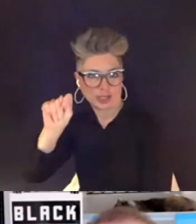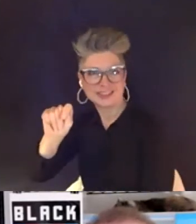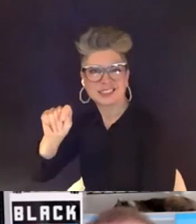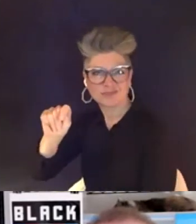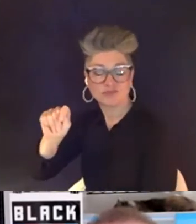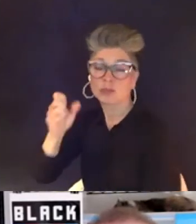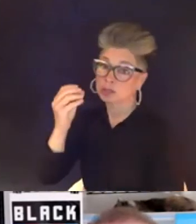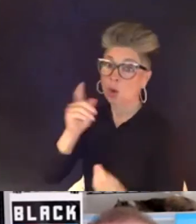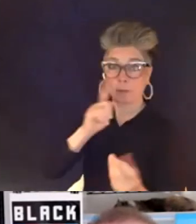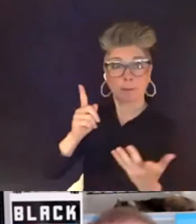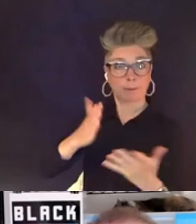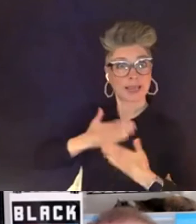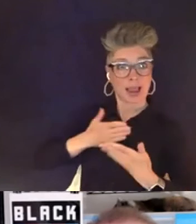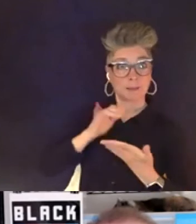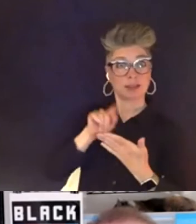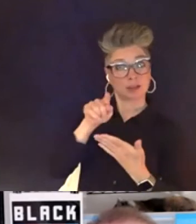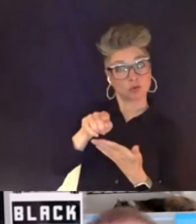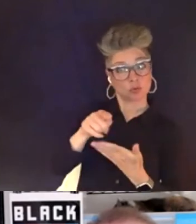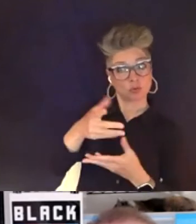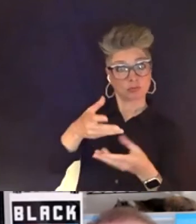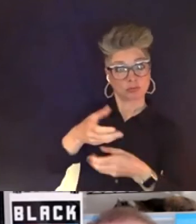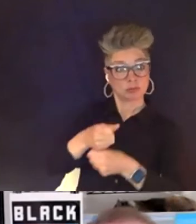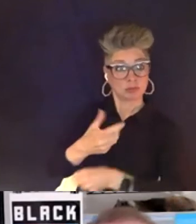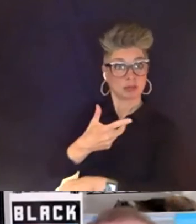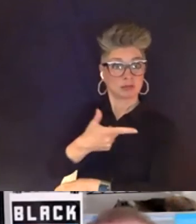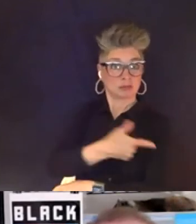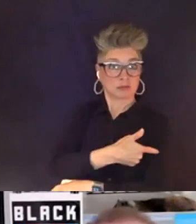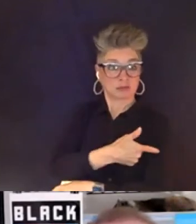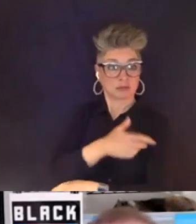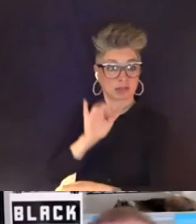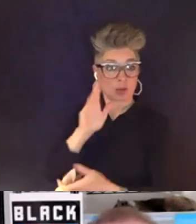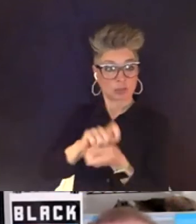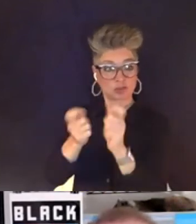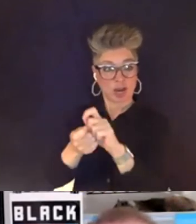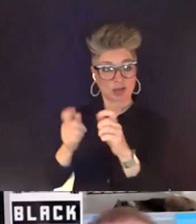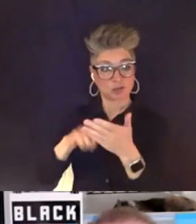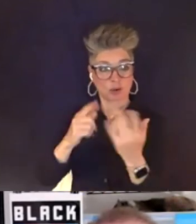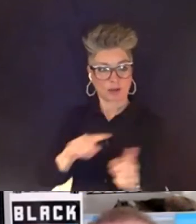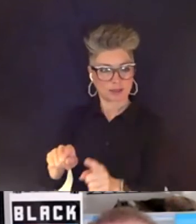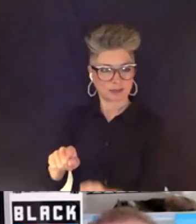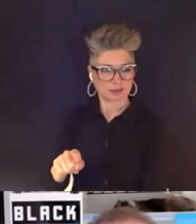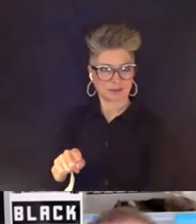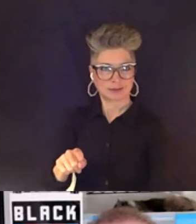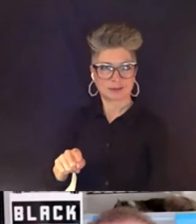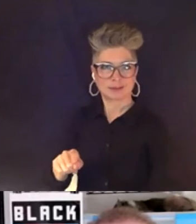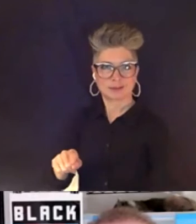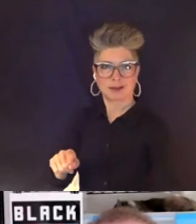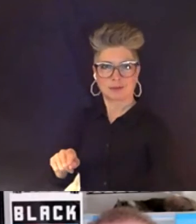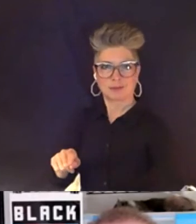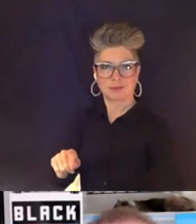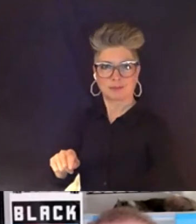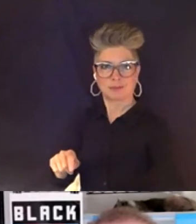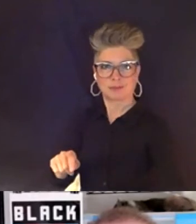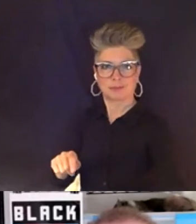ourselves for getting a vaccine and really changing the narrative. So yeah, there's no additional precautions. Again, though, it'll